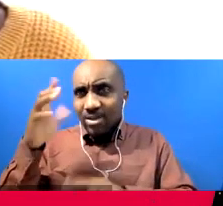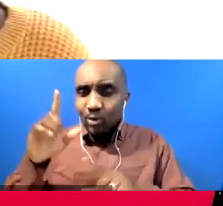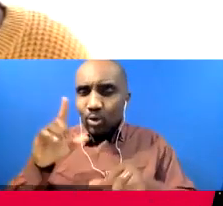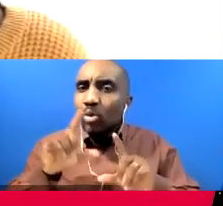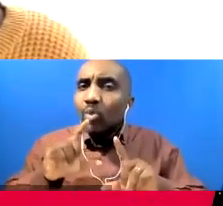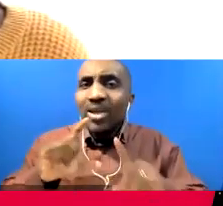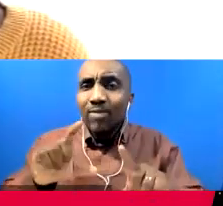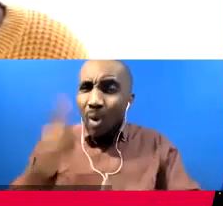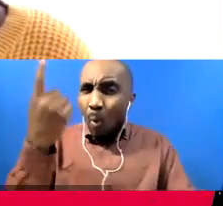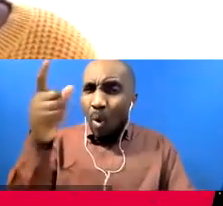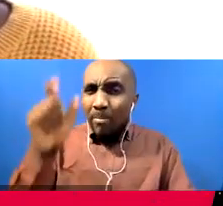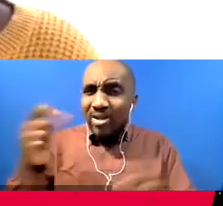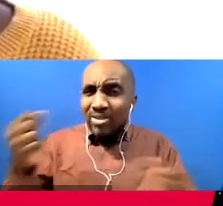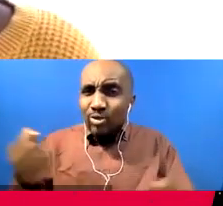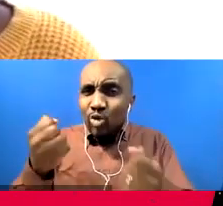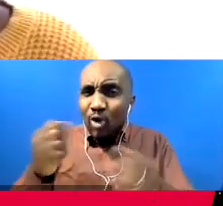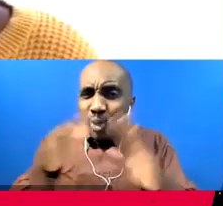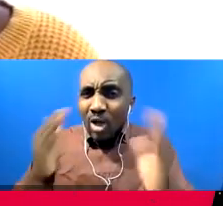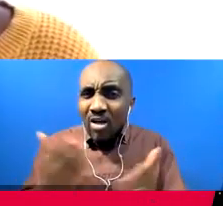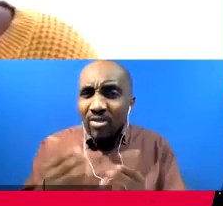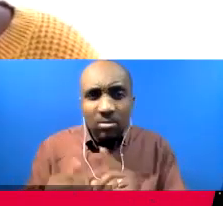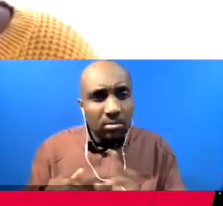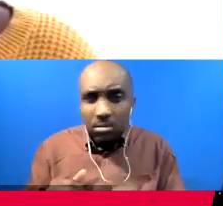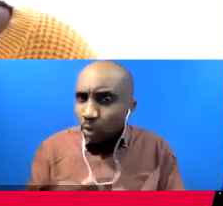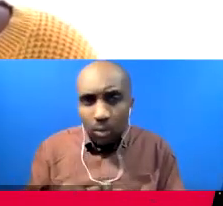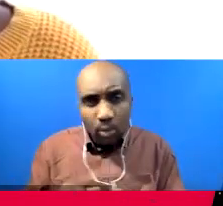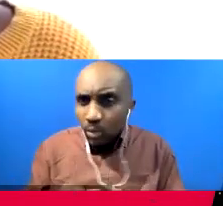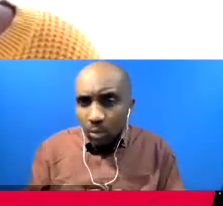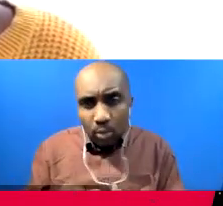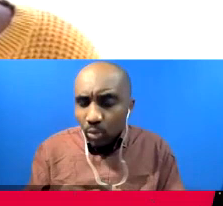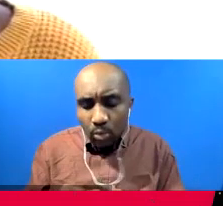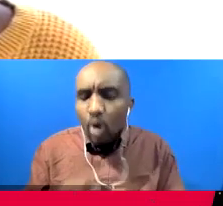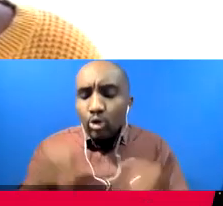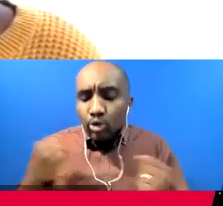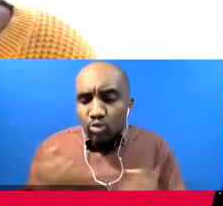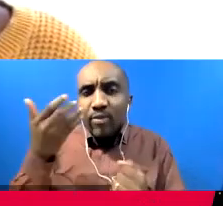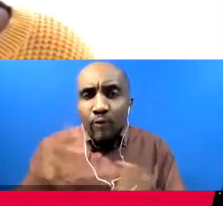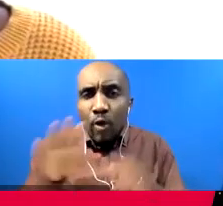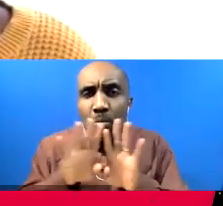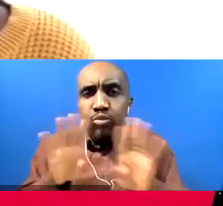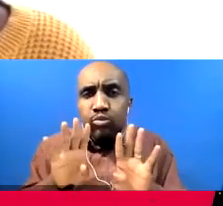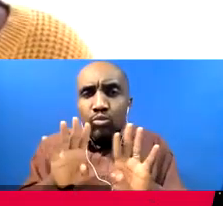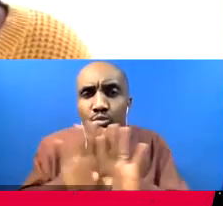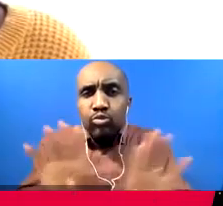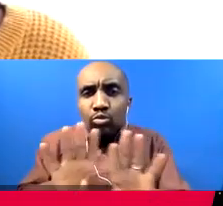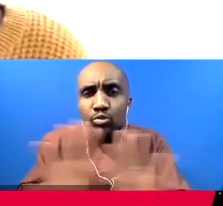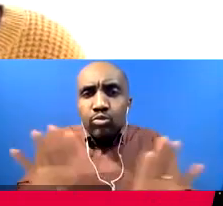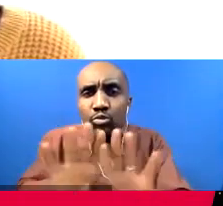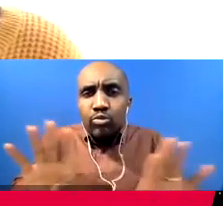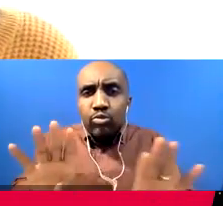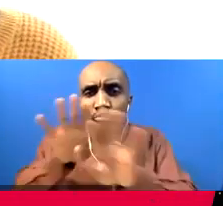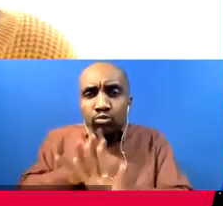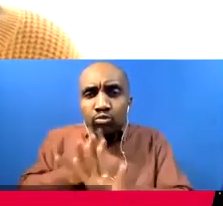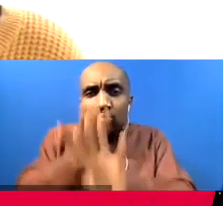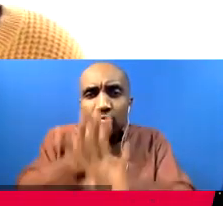think that it just takes one person. But first of all, nobody's that strong and powerful enough. But also the strength does come from numbers, and it does